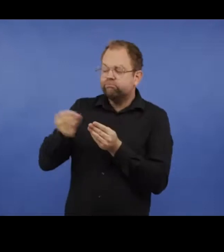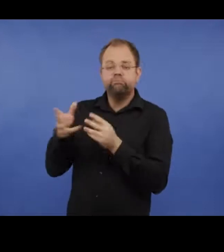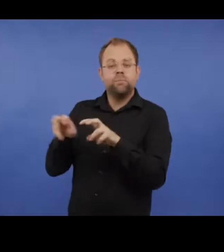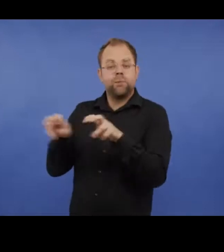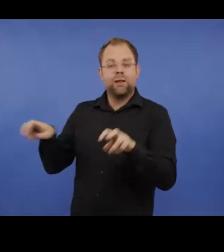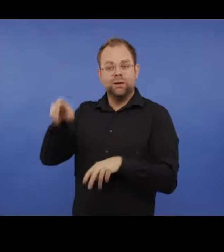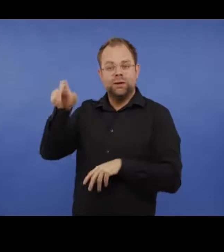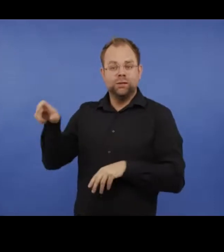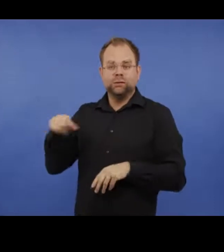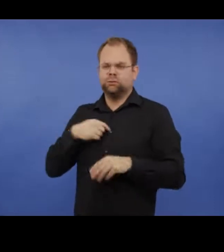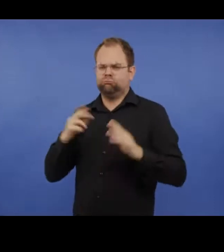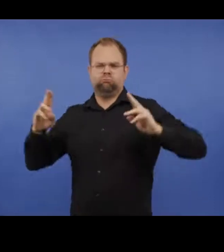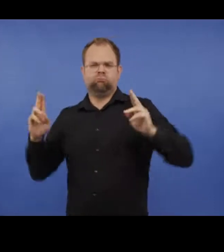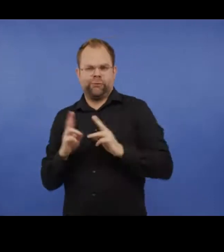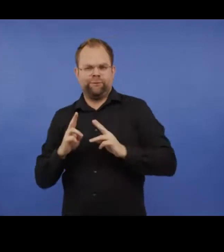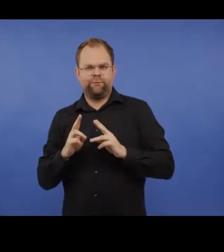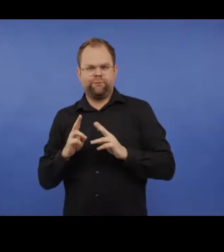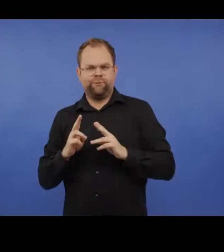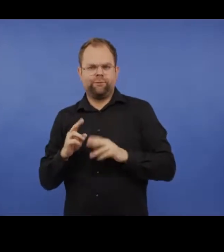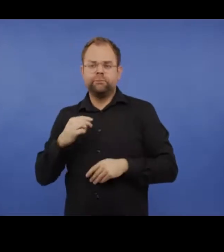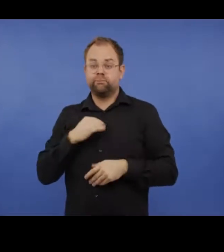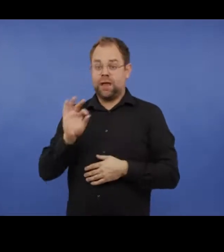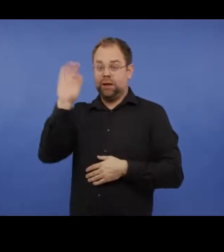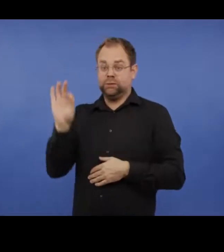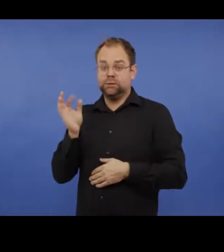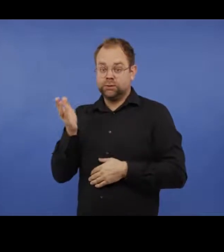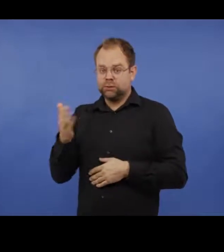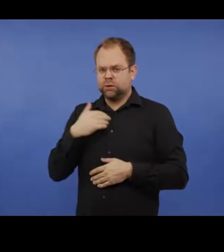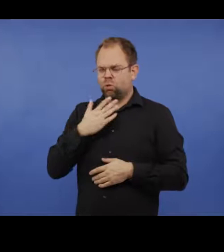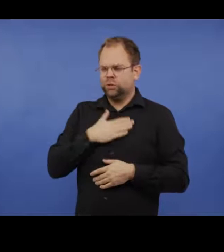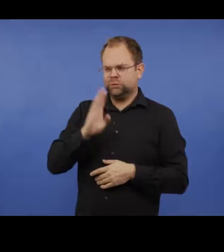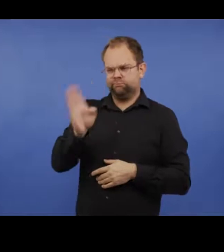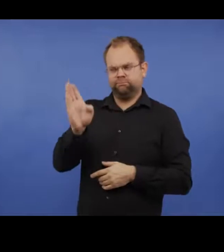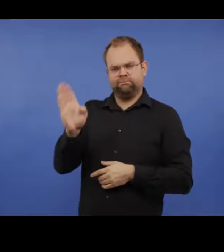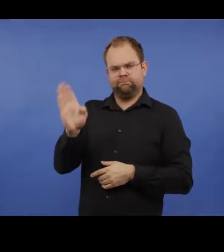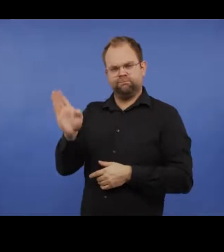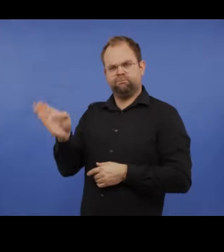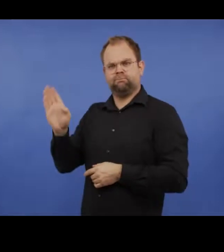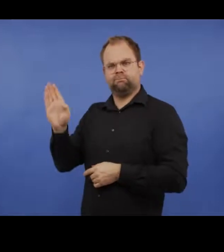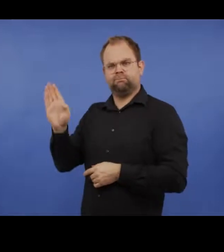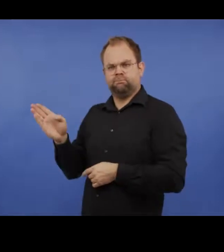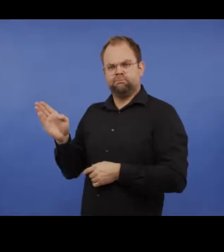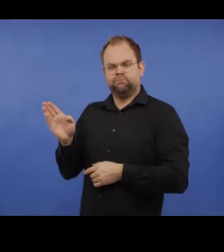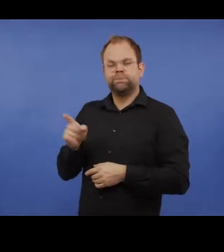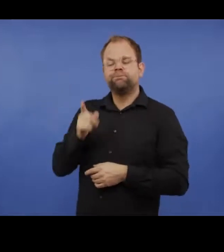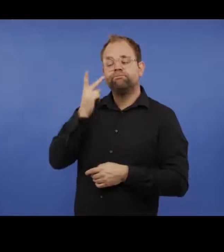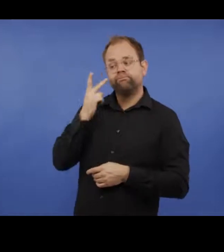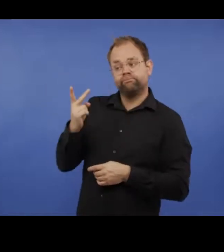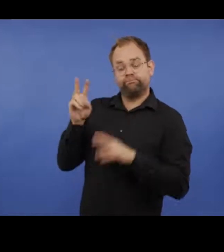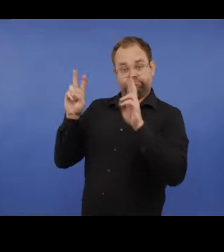how can you use this report to broaden or advance those advocacy efforts and broaden and maintain